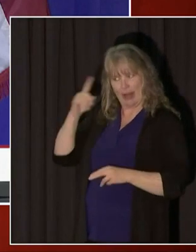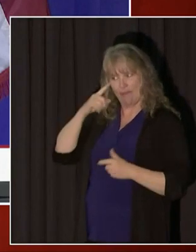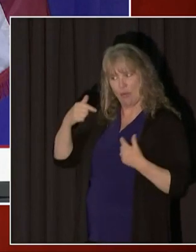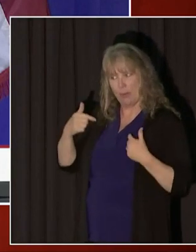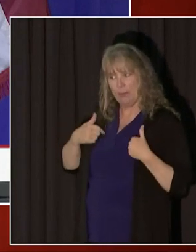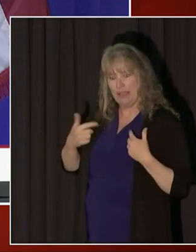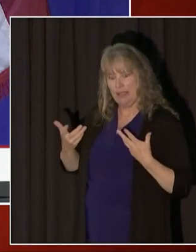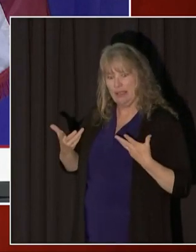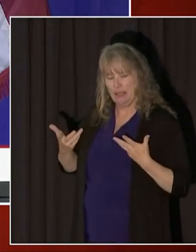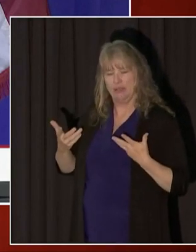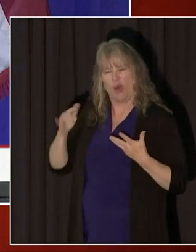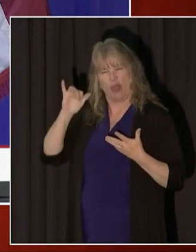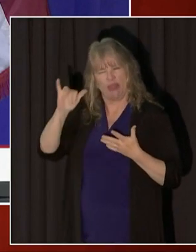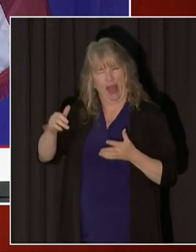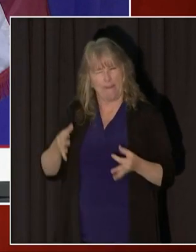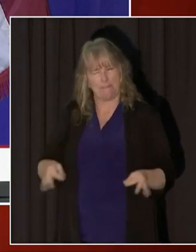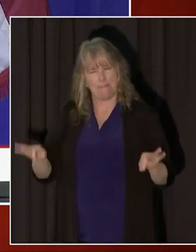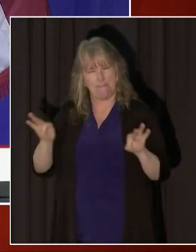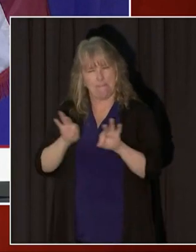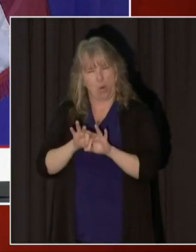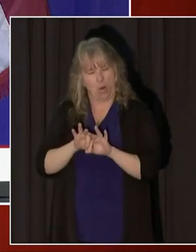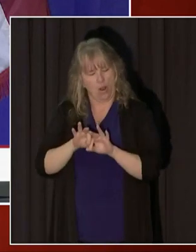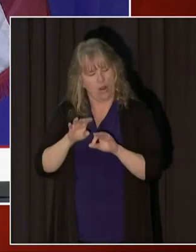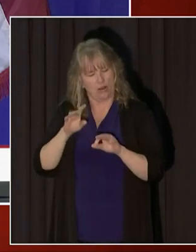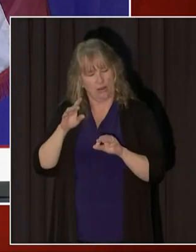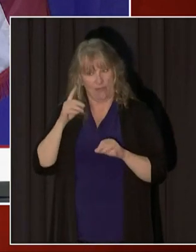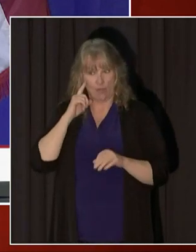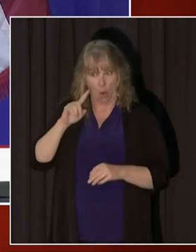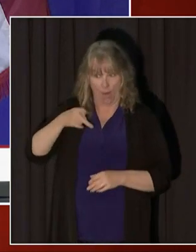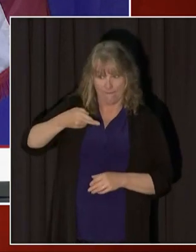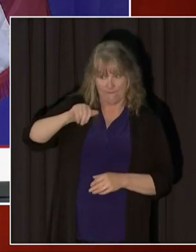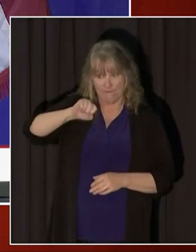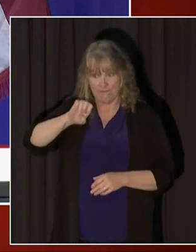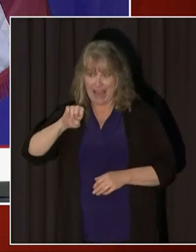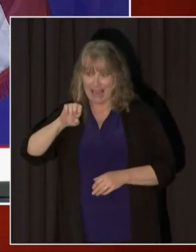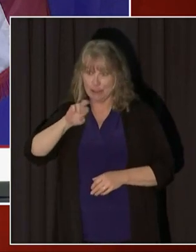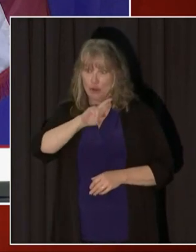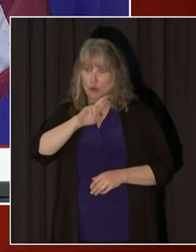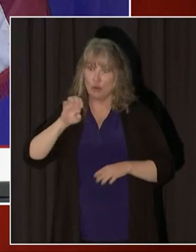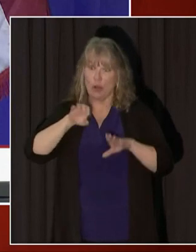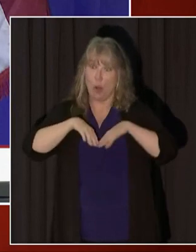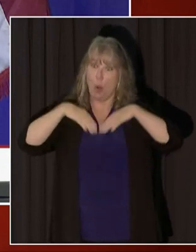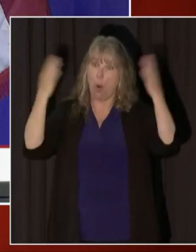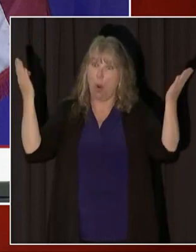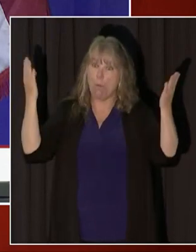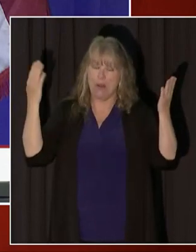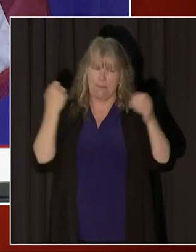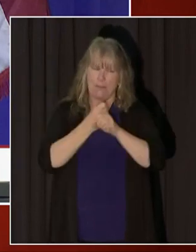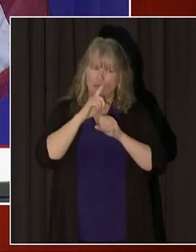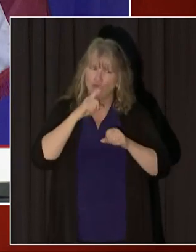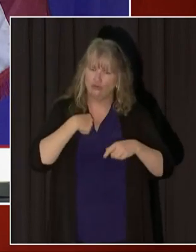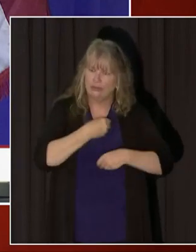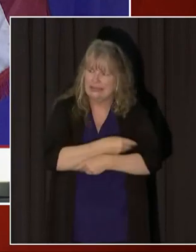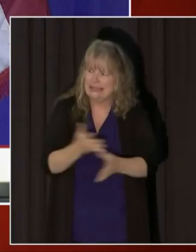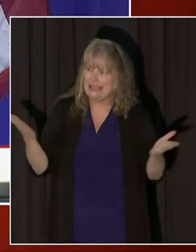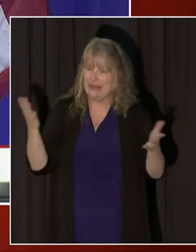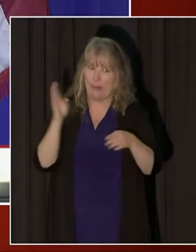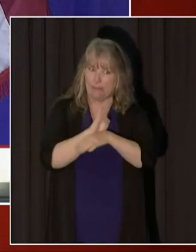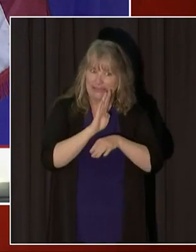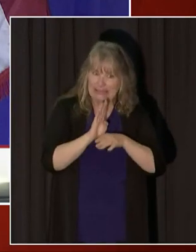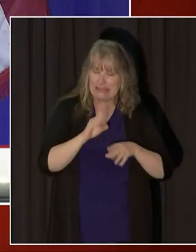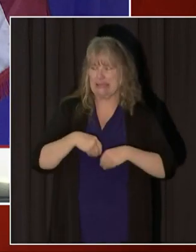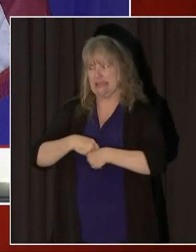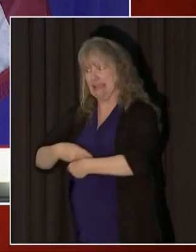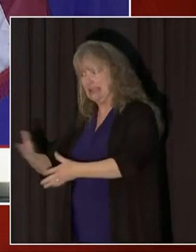to emphasize about a phased reopening, that we give all our businesses and customers the insurance that